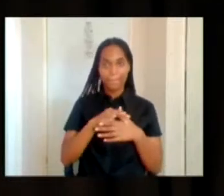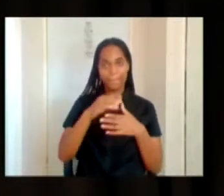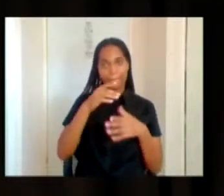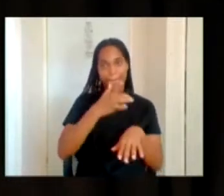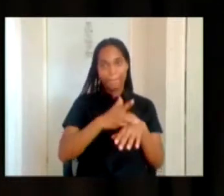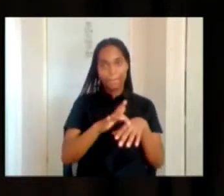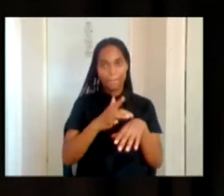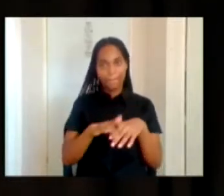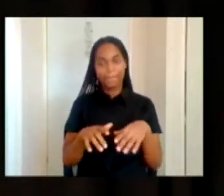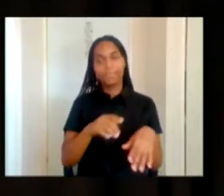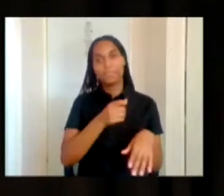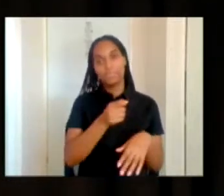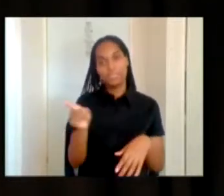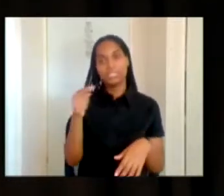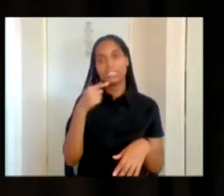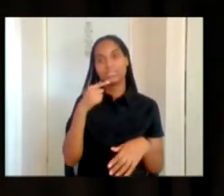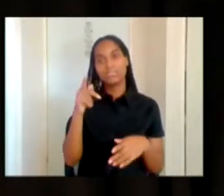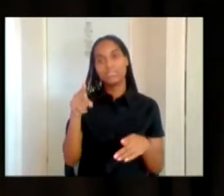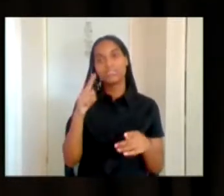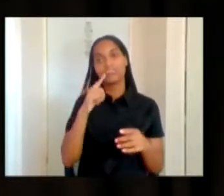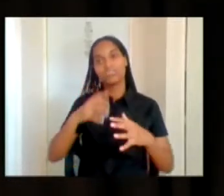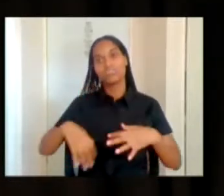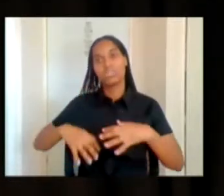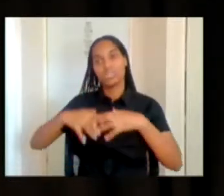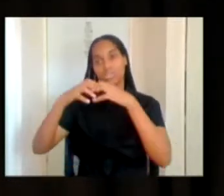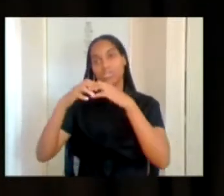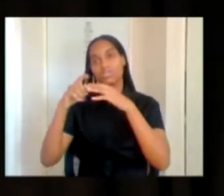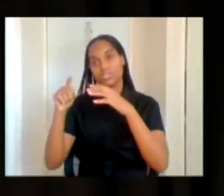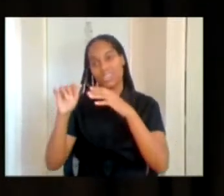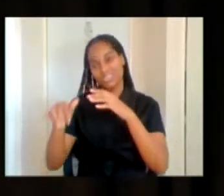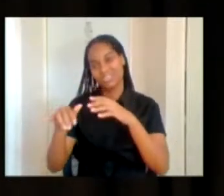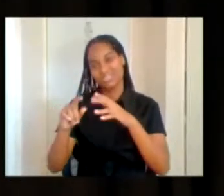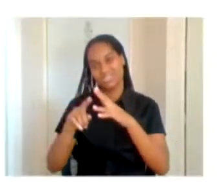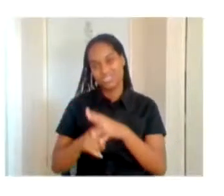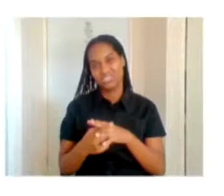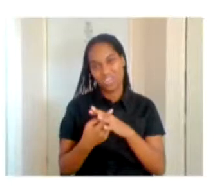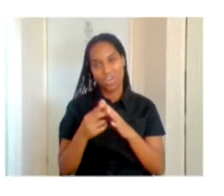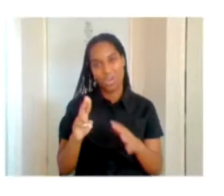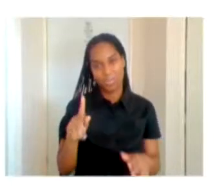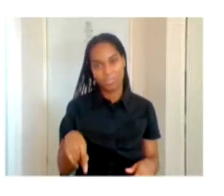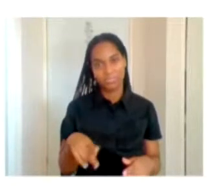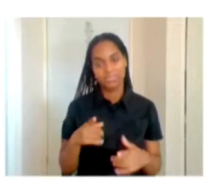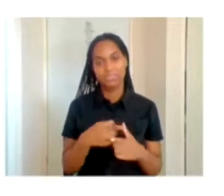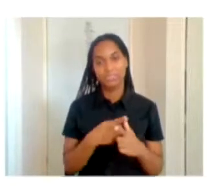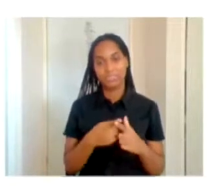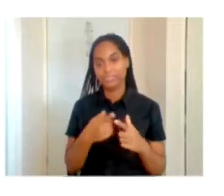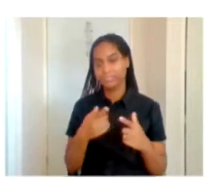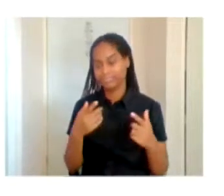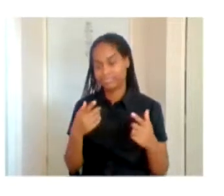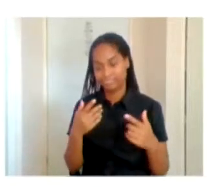the receiver to launch the particular startup, and off we go.